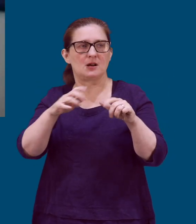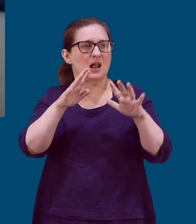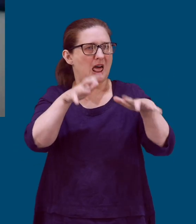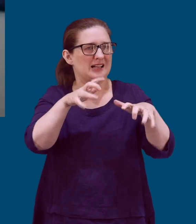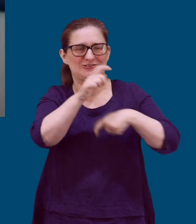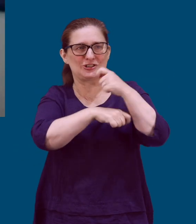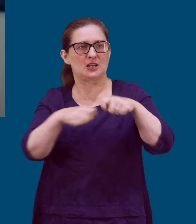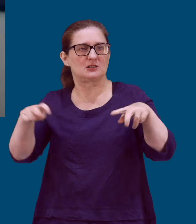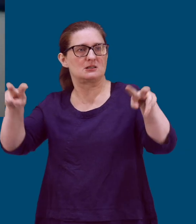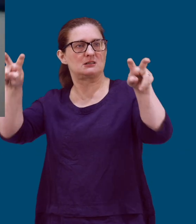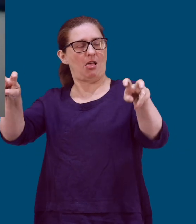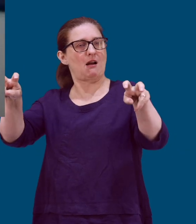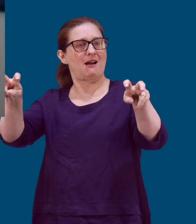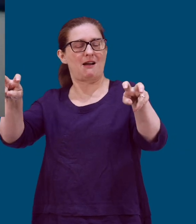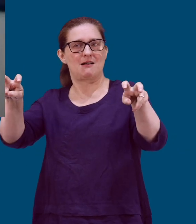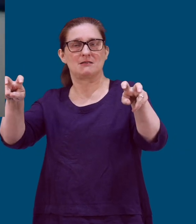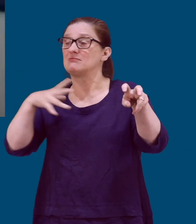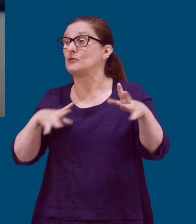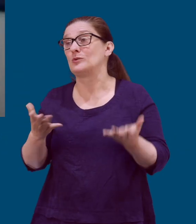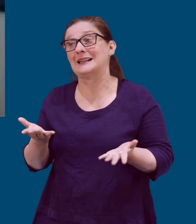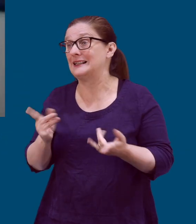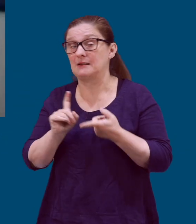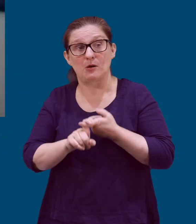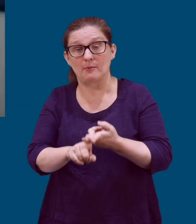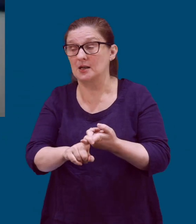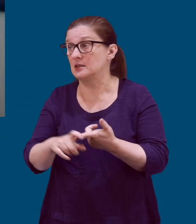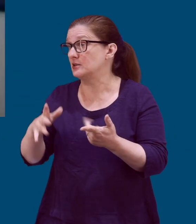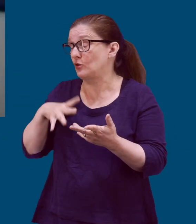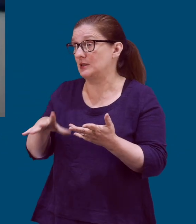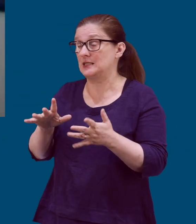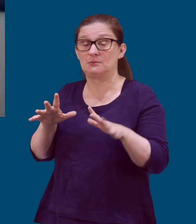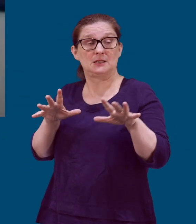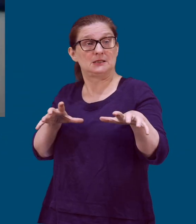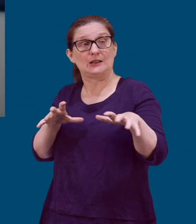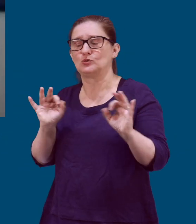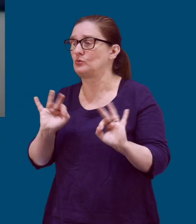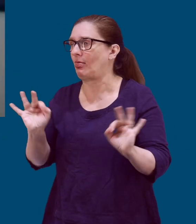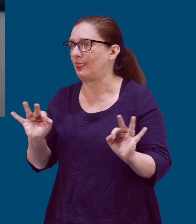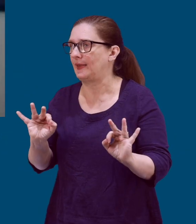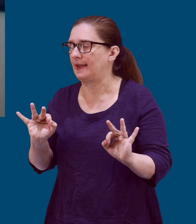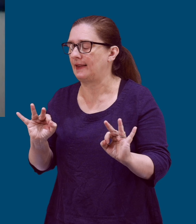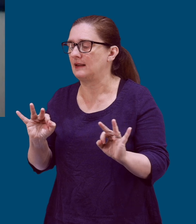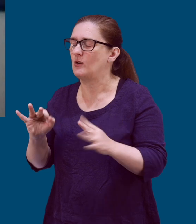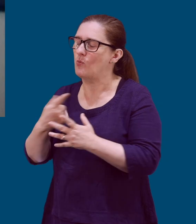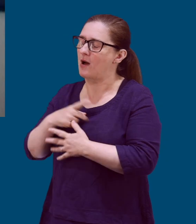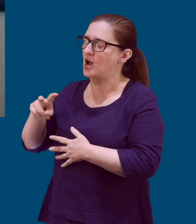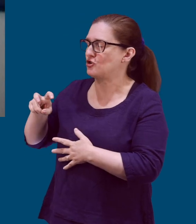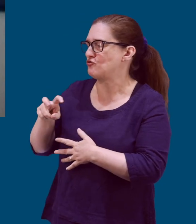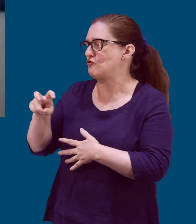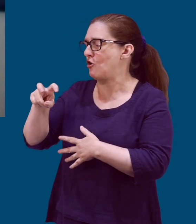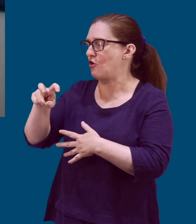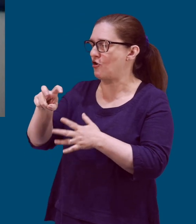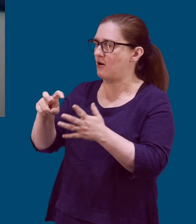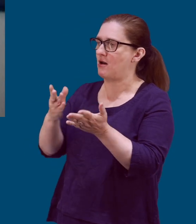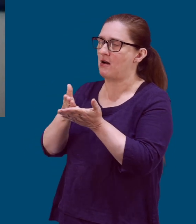fact wouldn't need to be there, wouldn't need to be permanent, wouldn't need to be statues at all. In a slug god world, we